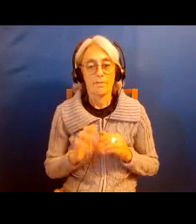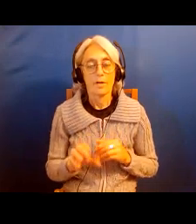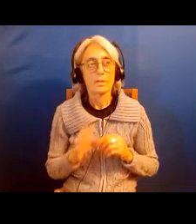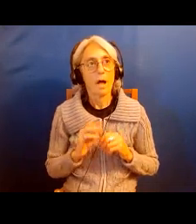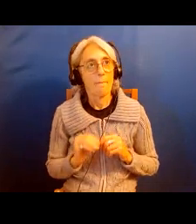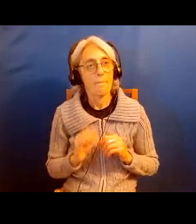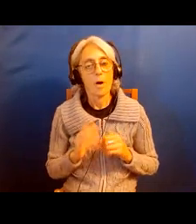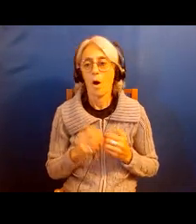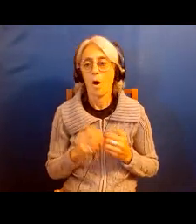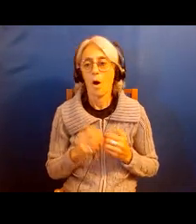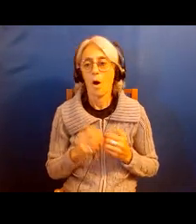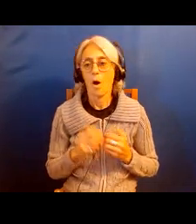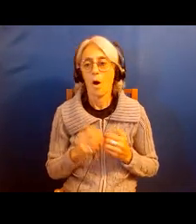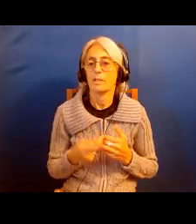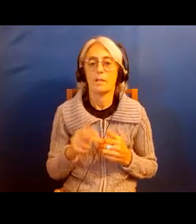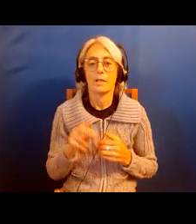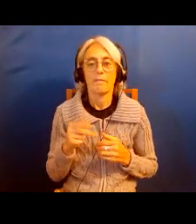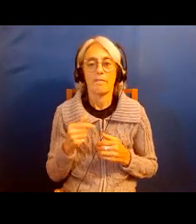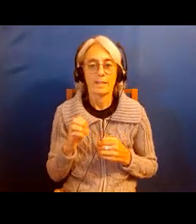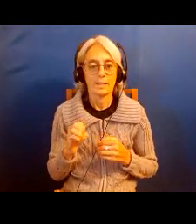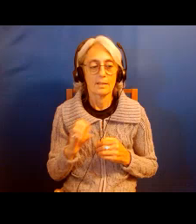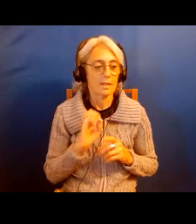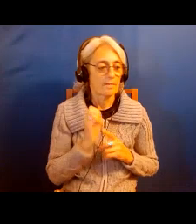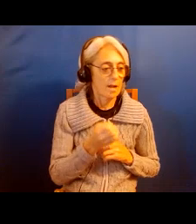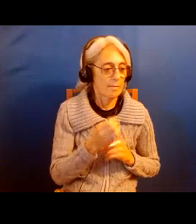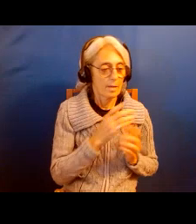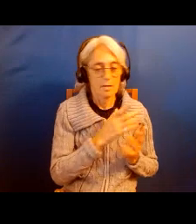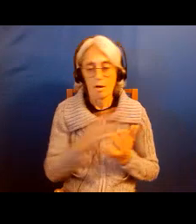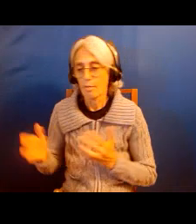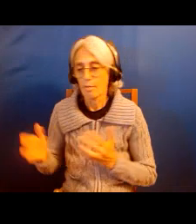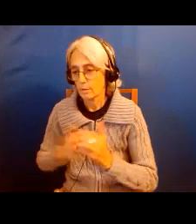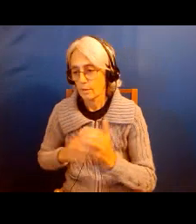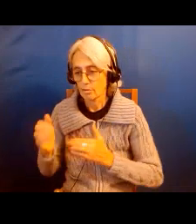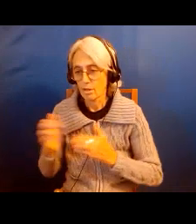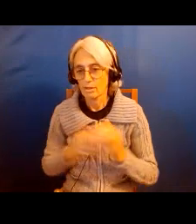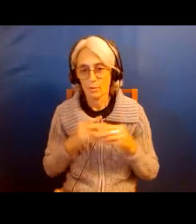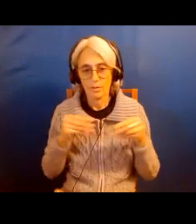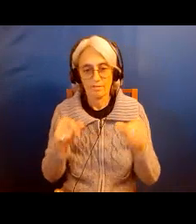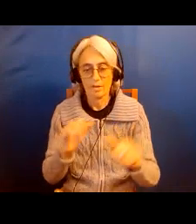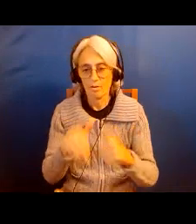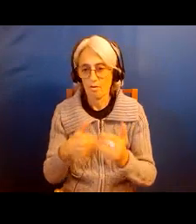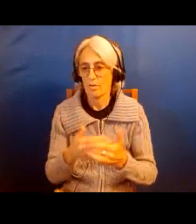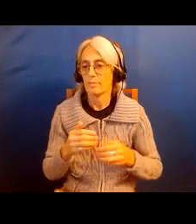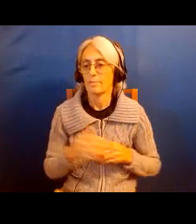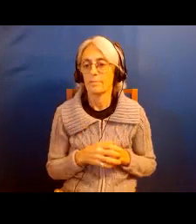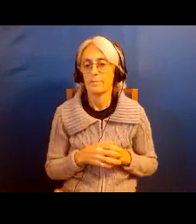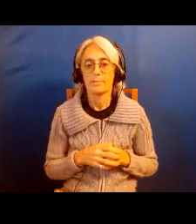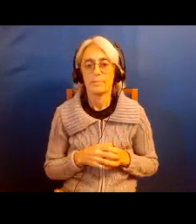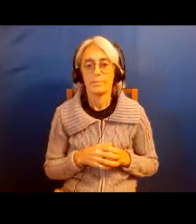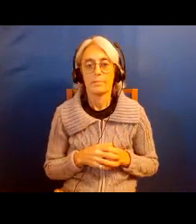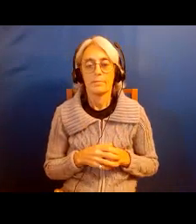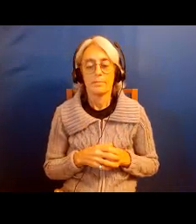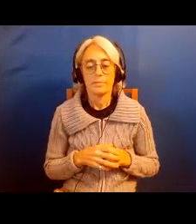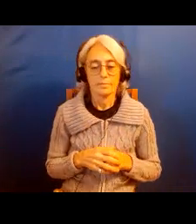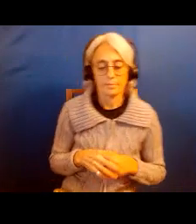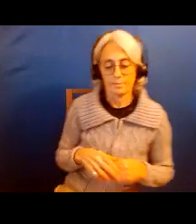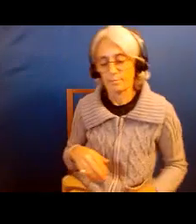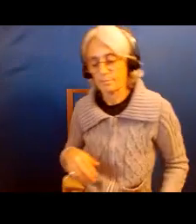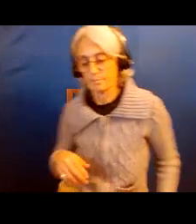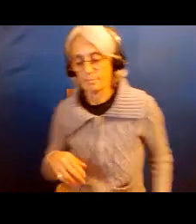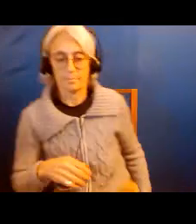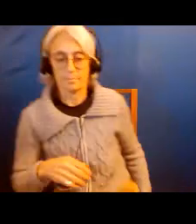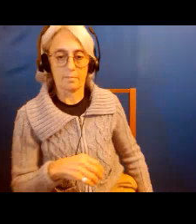project phases from the environmental phase through construction. The 2025 Active Transportation Program Status Report